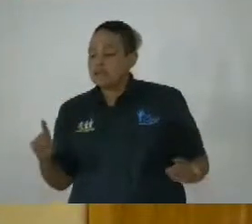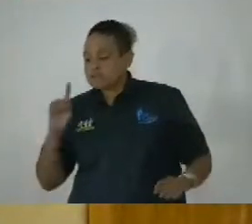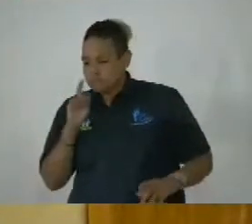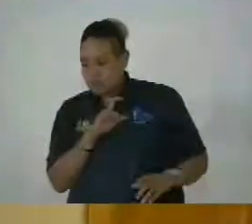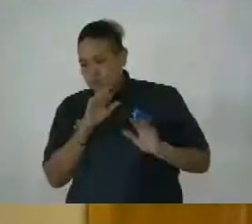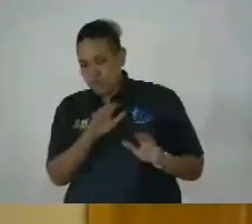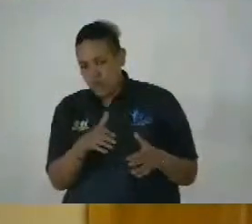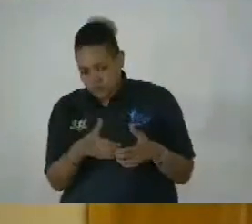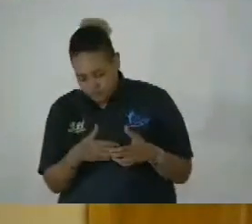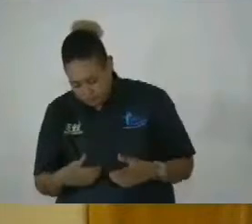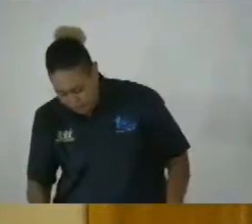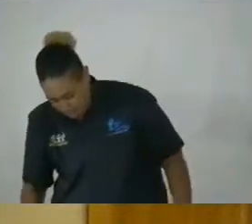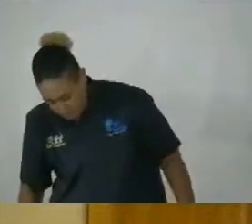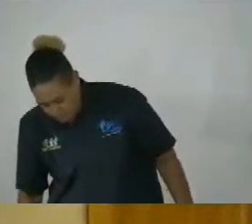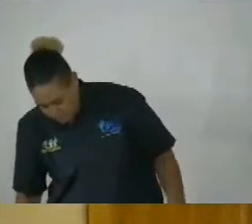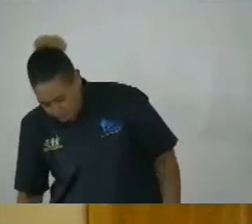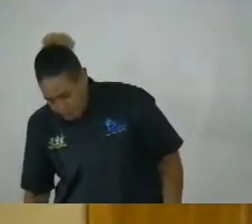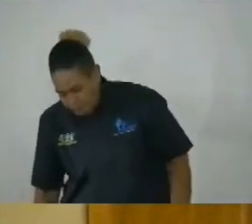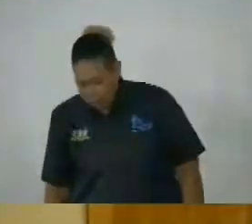force.